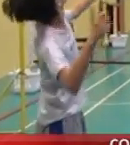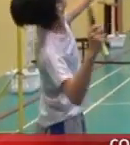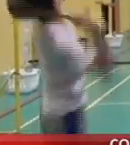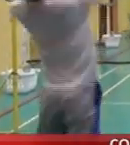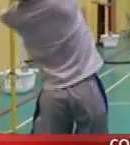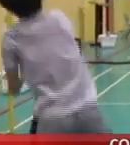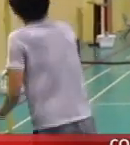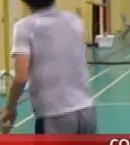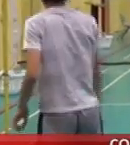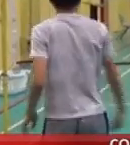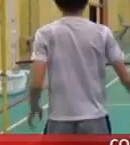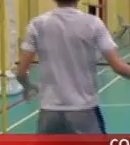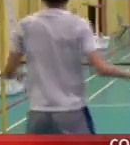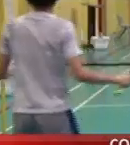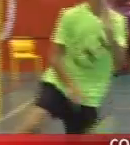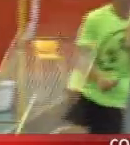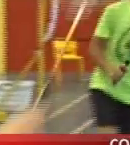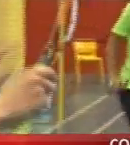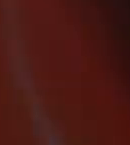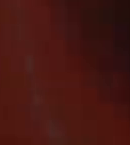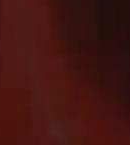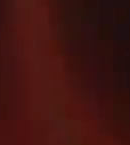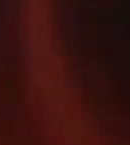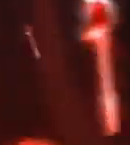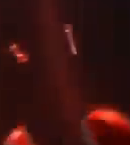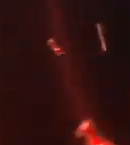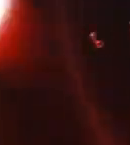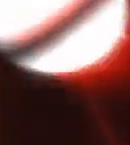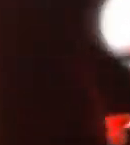pinch. This and more coming up.